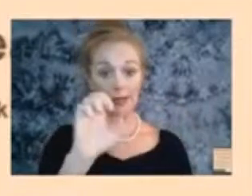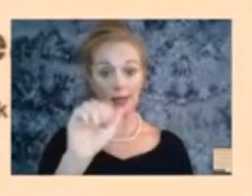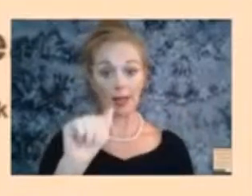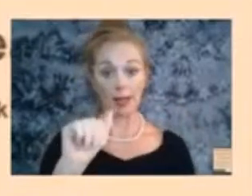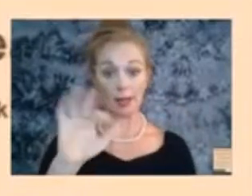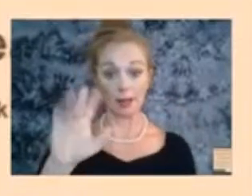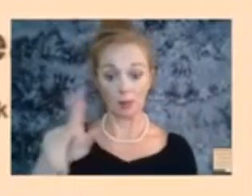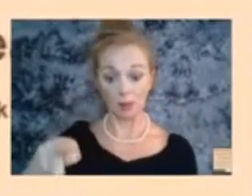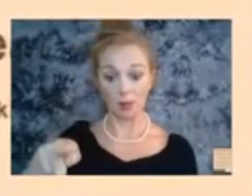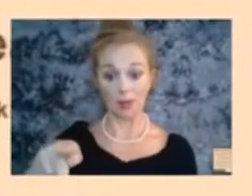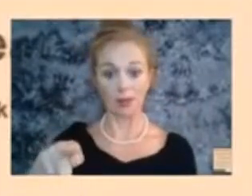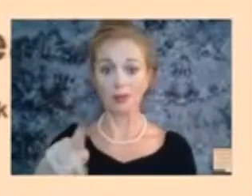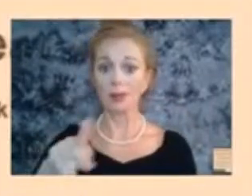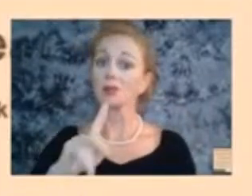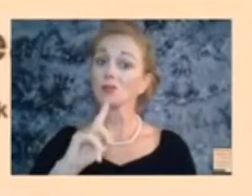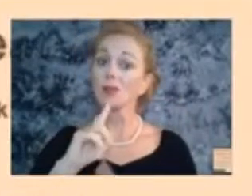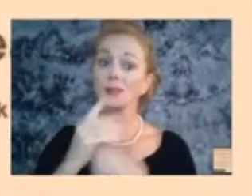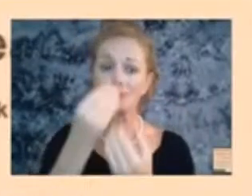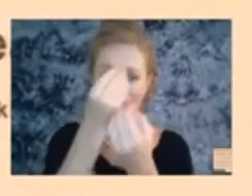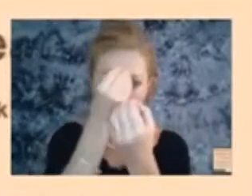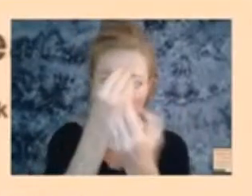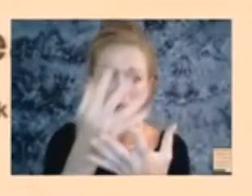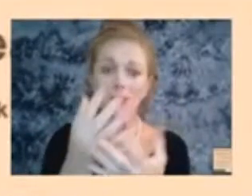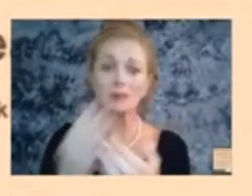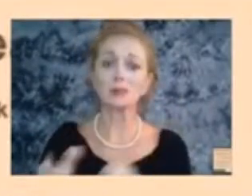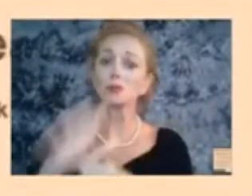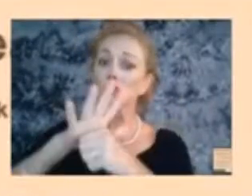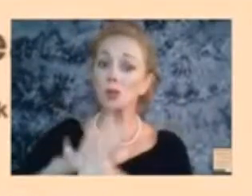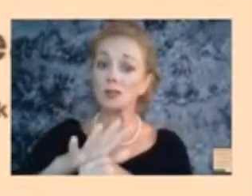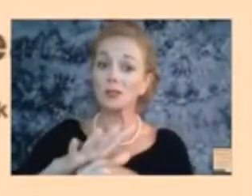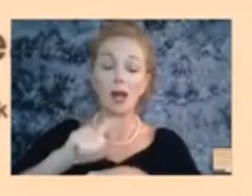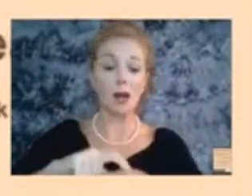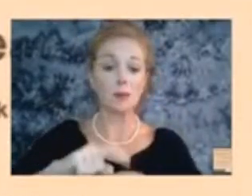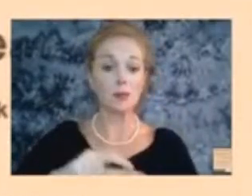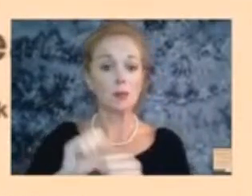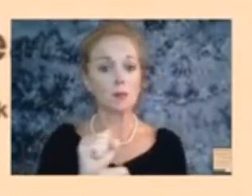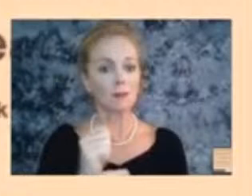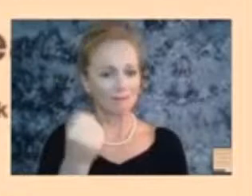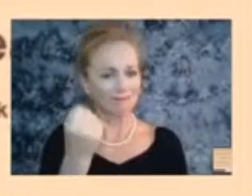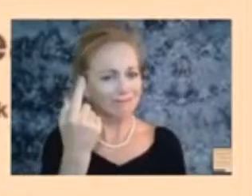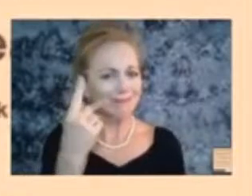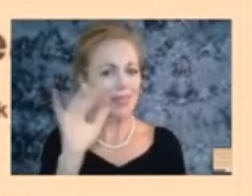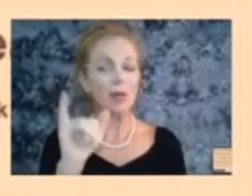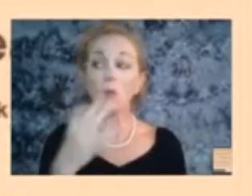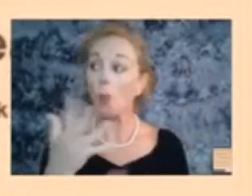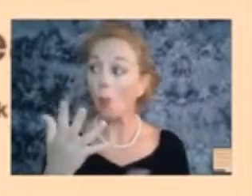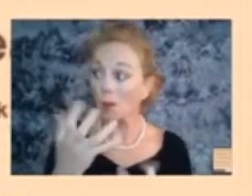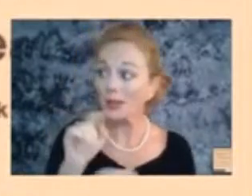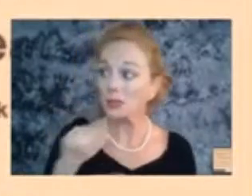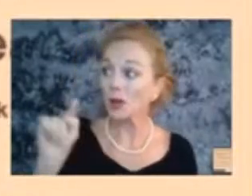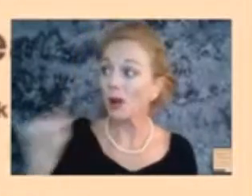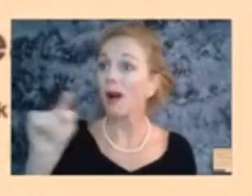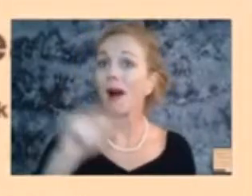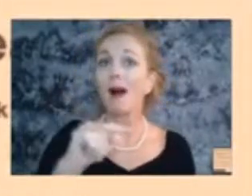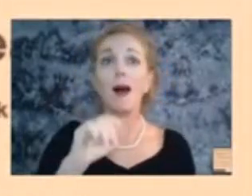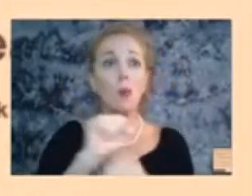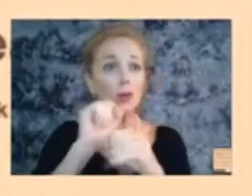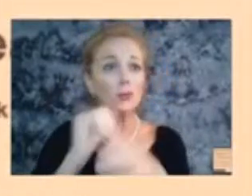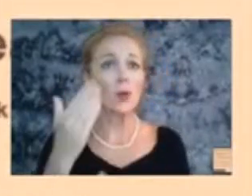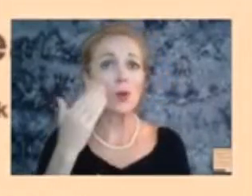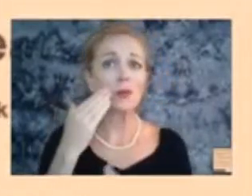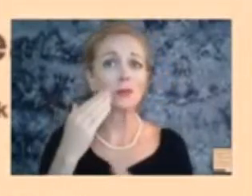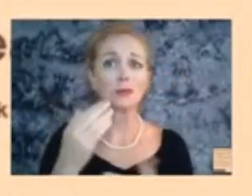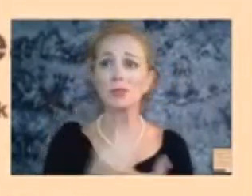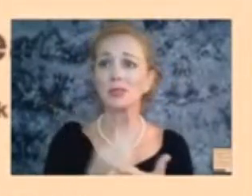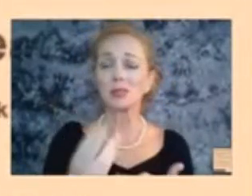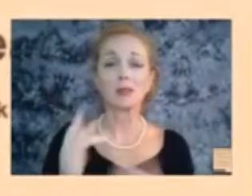very stressful times, and we understand that, and we want to make sure our employees understand and know the resources that are available to them. Not only is